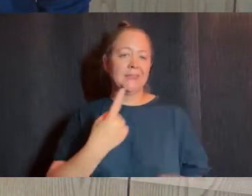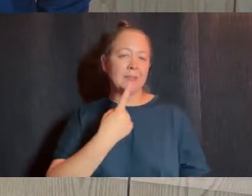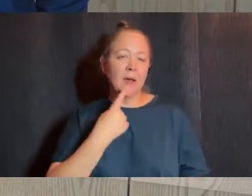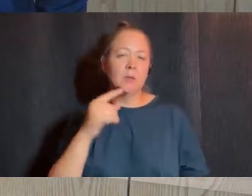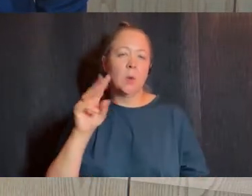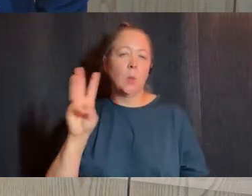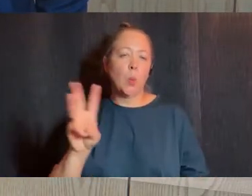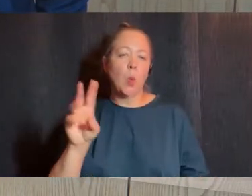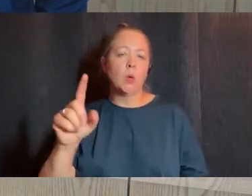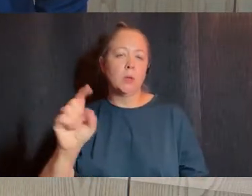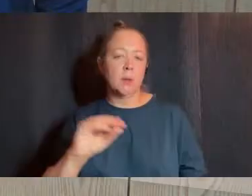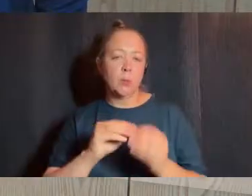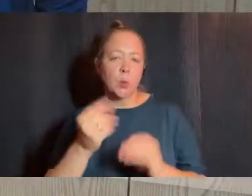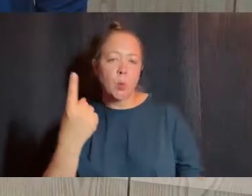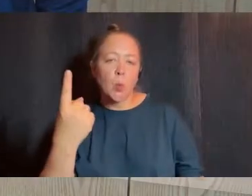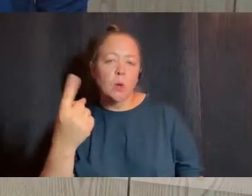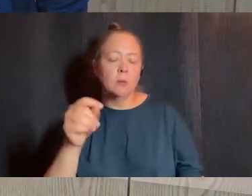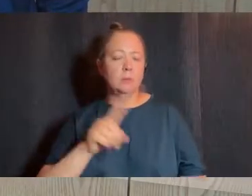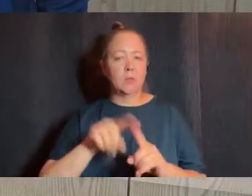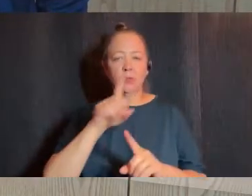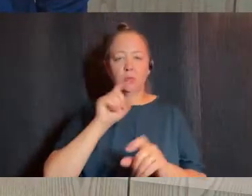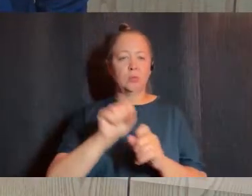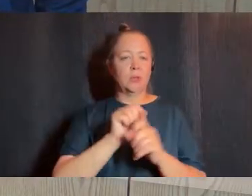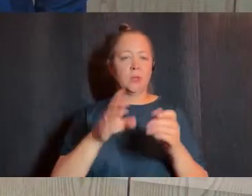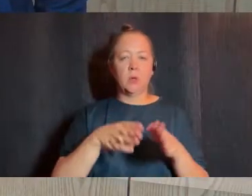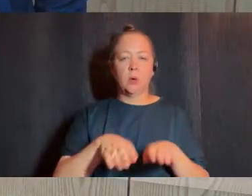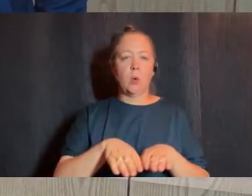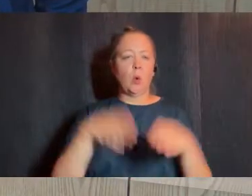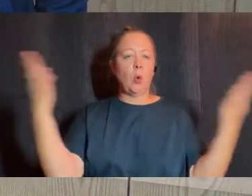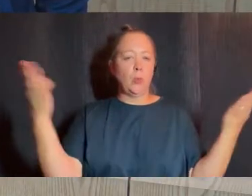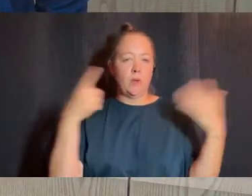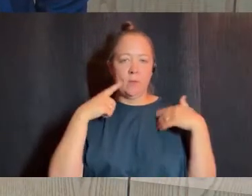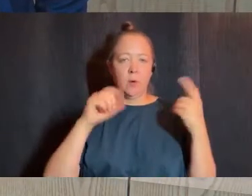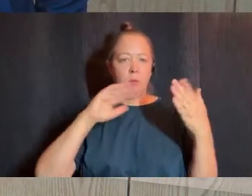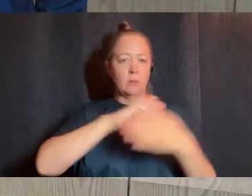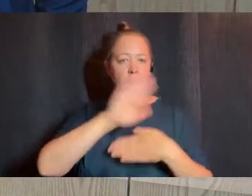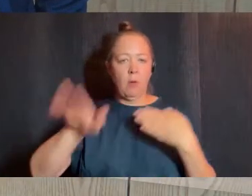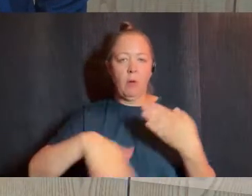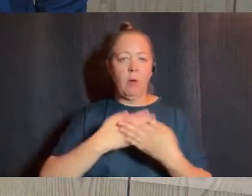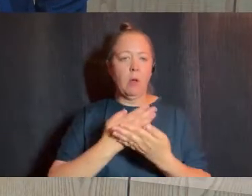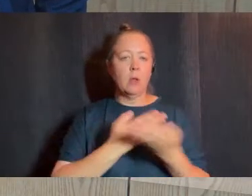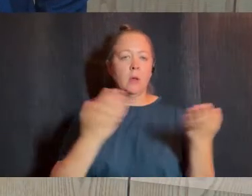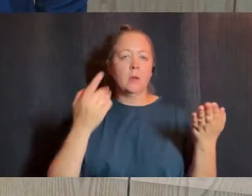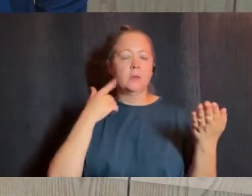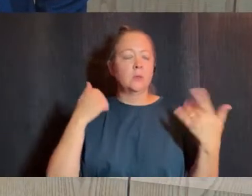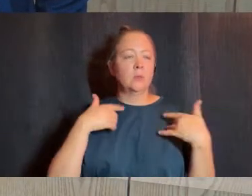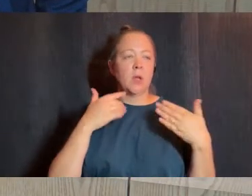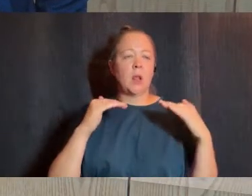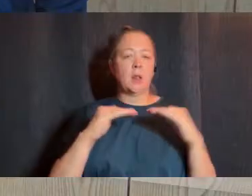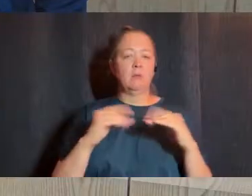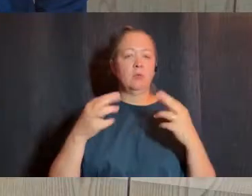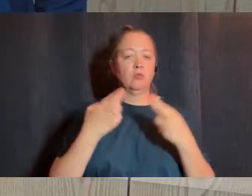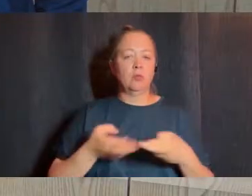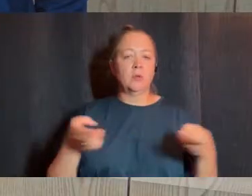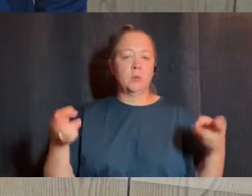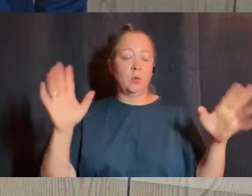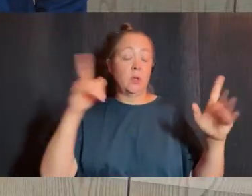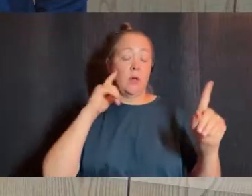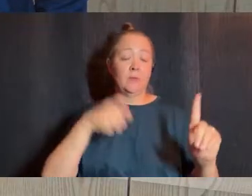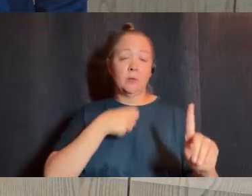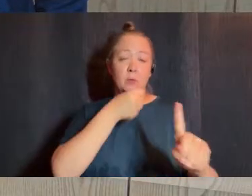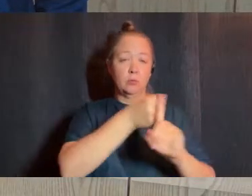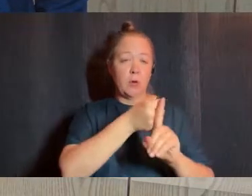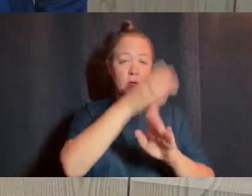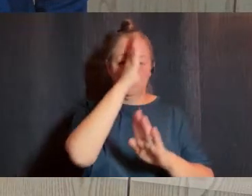because the fact that the level of resources that will be there will be have a direct impact to everyone in the community.